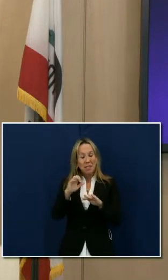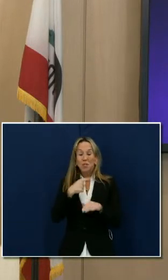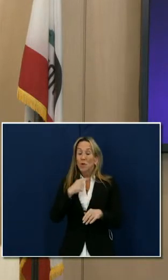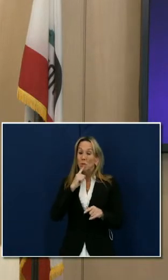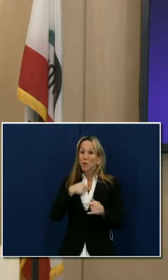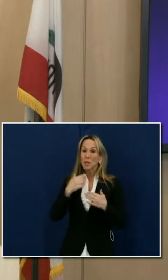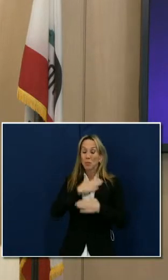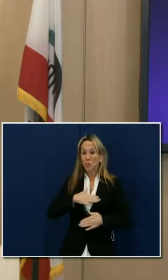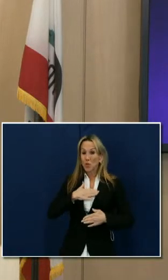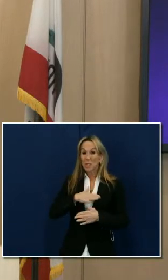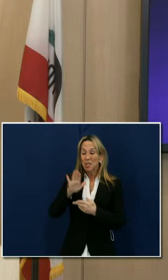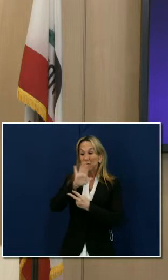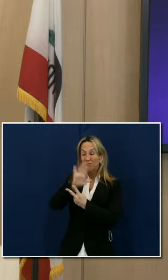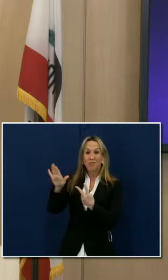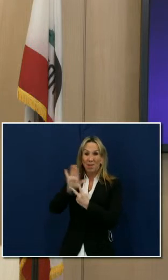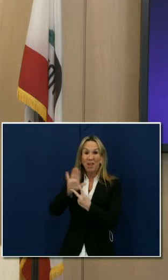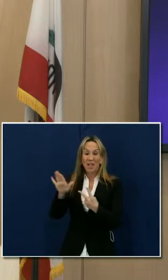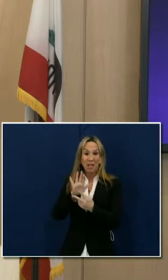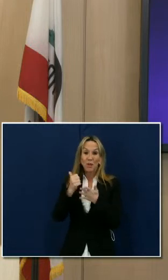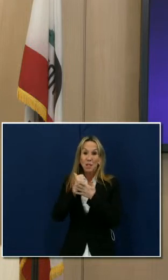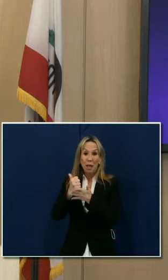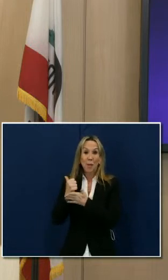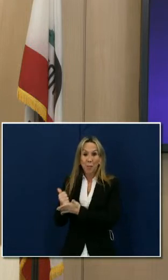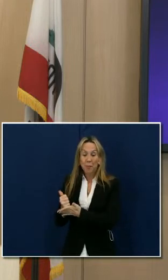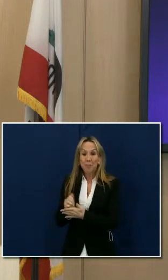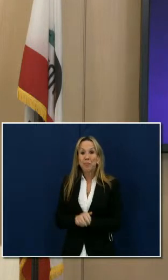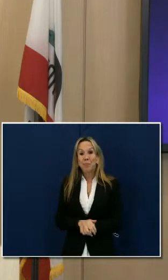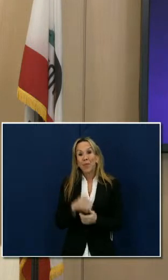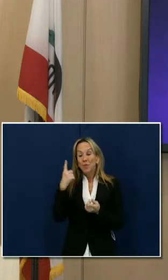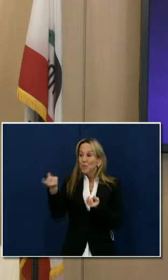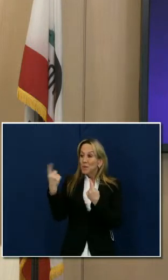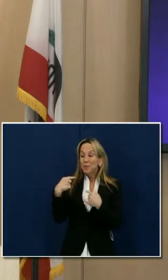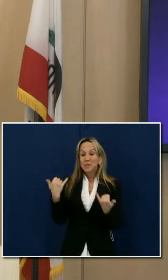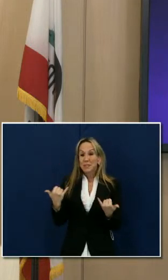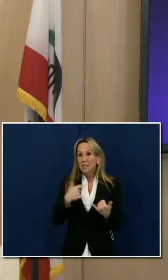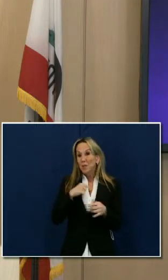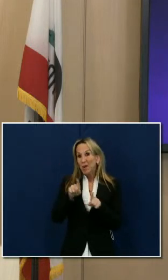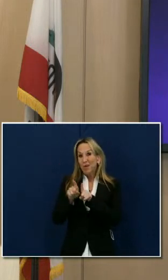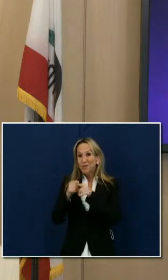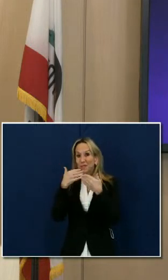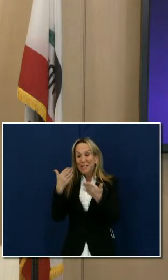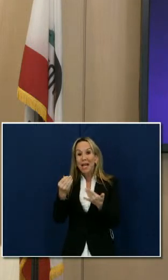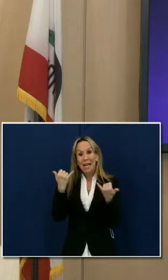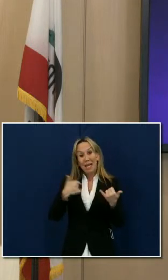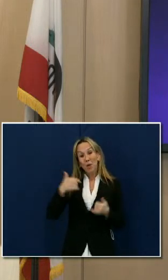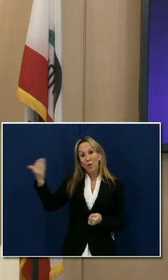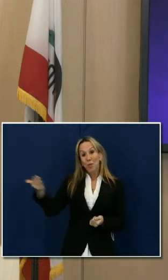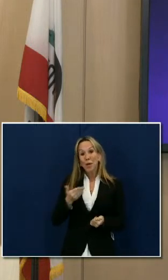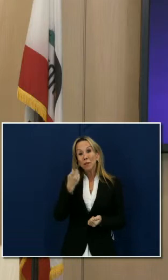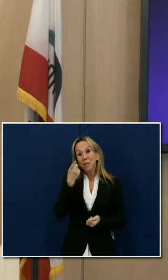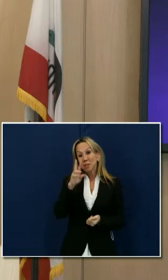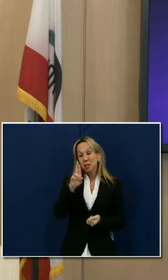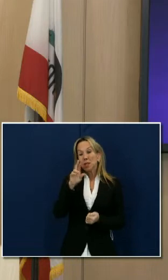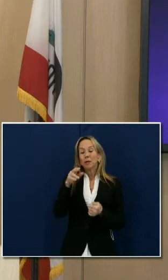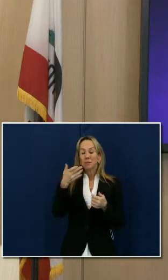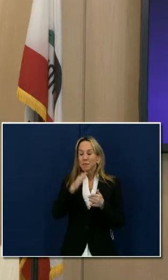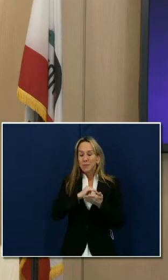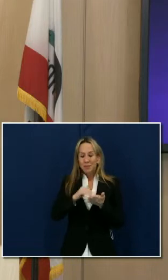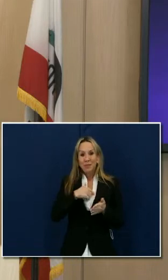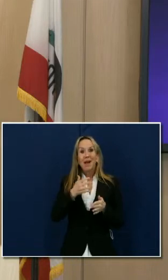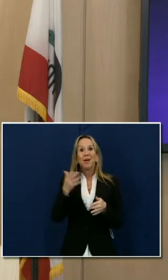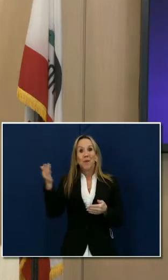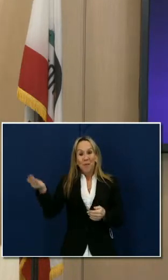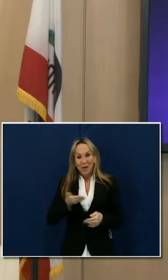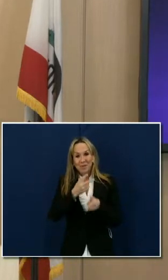Dr. Knight and Dr. Kadakia for being here today. Now, please welcome Supervisor Nathan Fletcher.